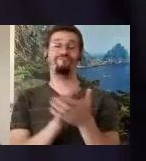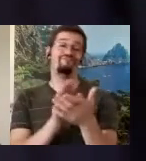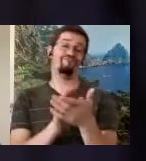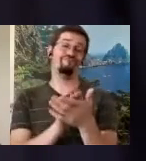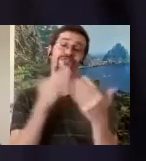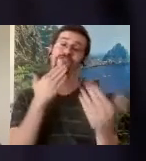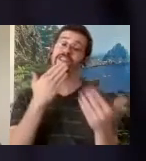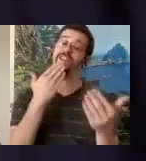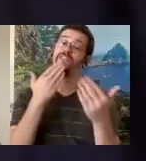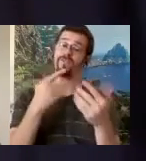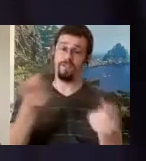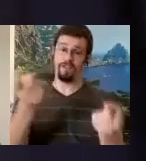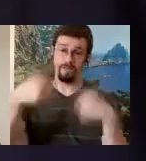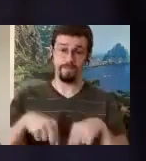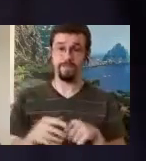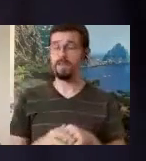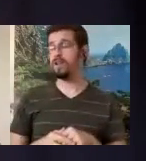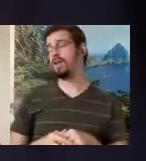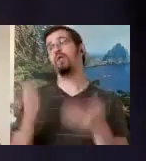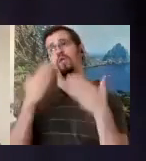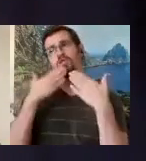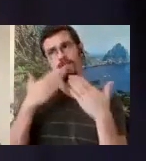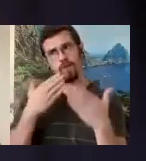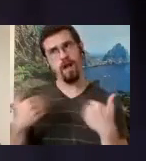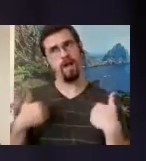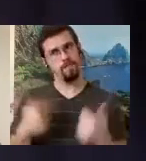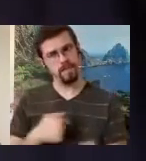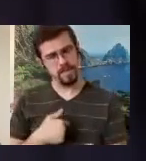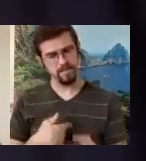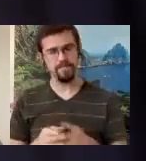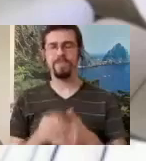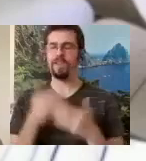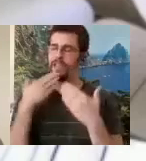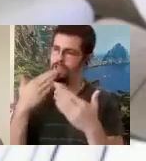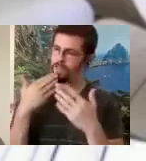thank you for having me. Thank you so much. My pleasure. Bye-bye.